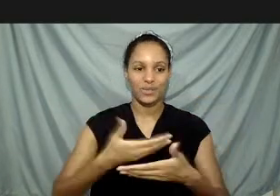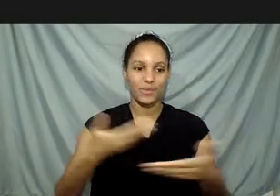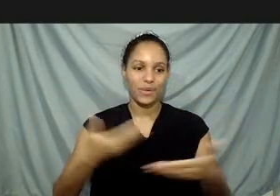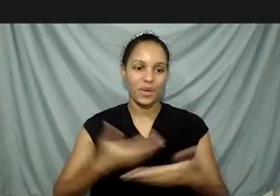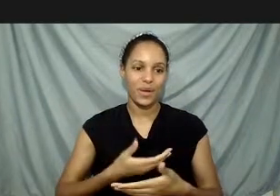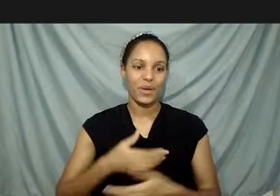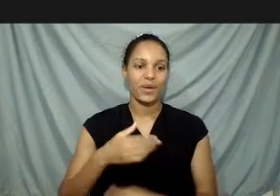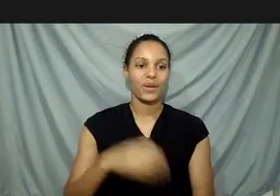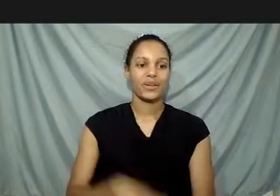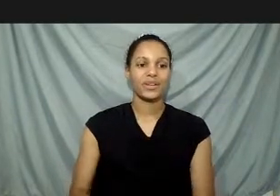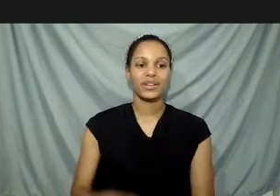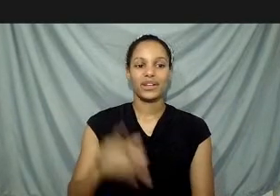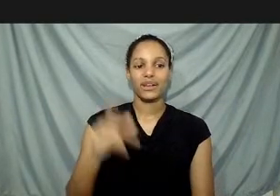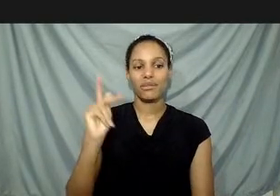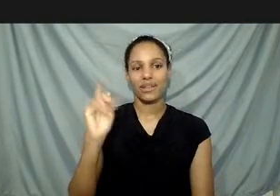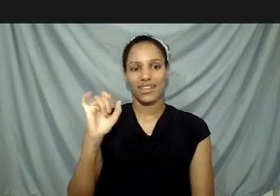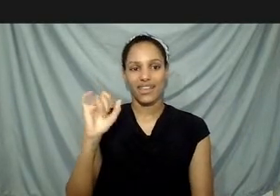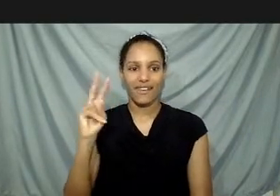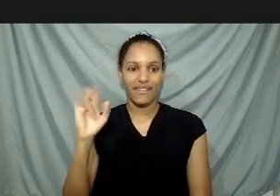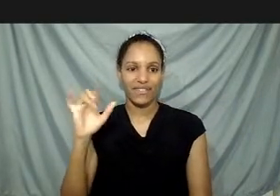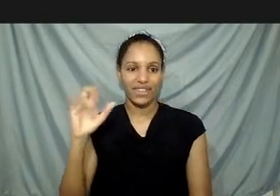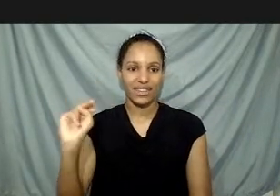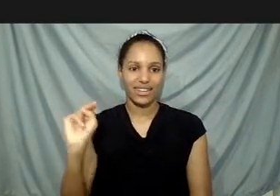Welcome. Pleasure to be here.